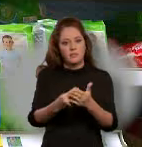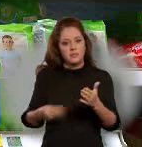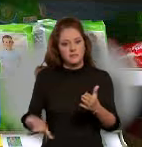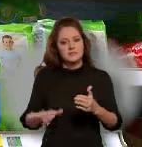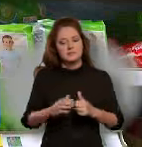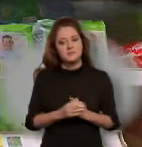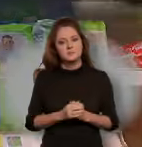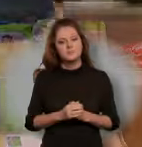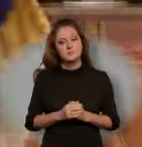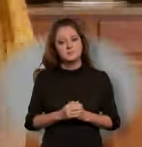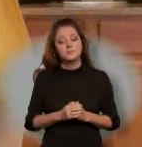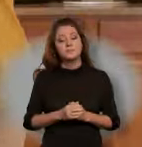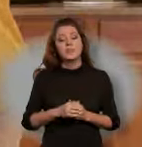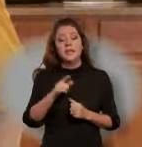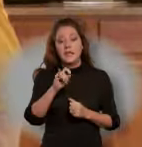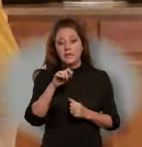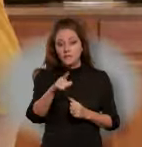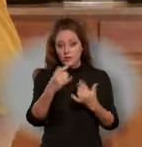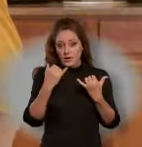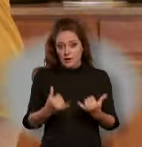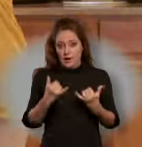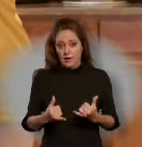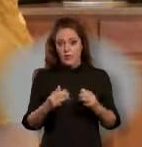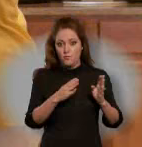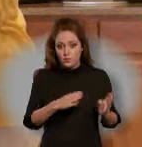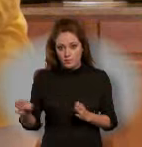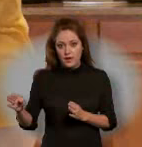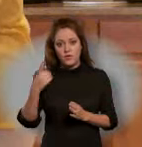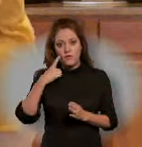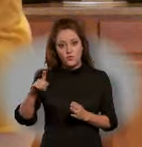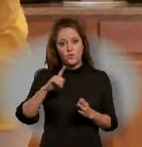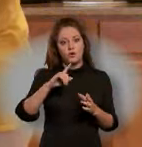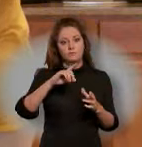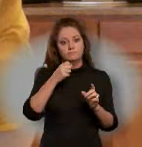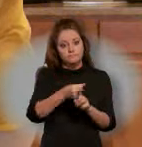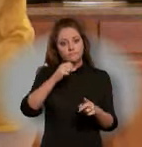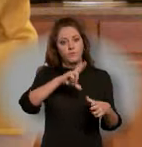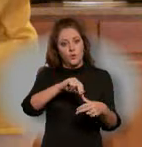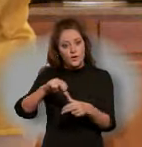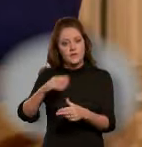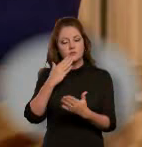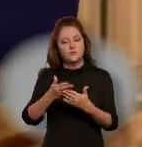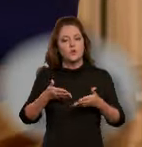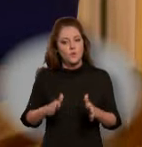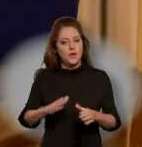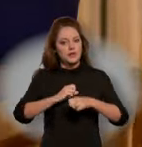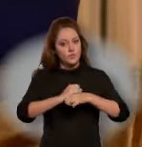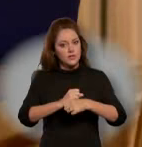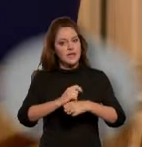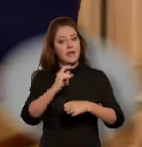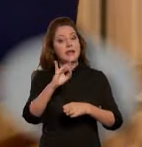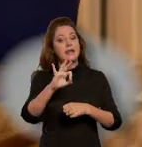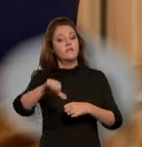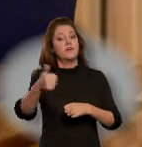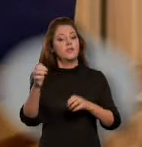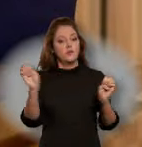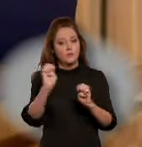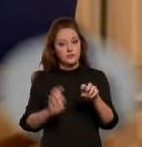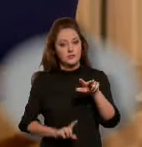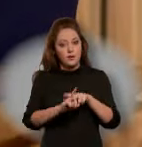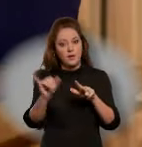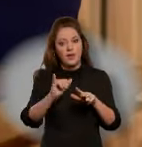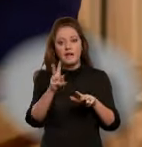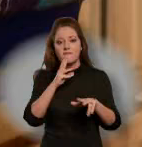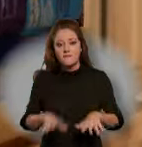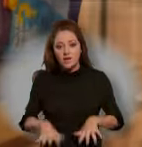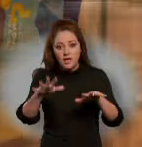difficult. Taking steps now to prepare for hurricanes is a good way to protect your family from other emergencies like